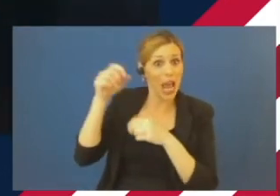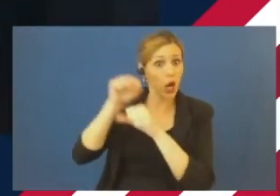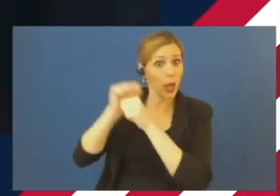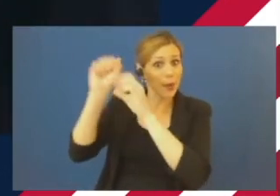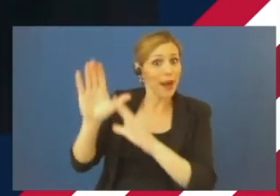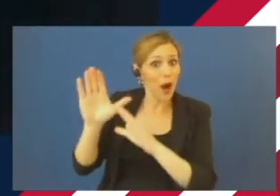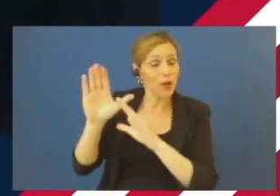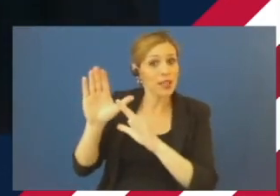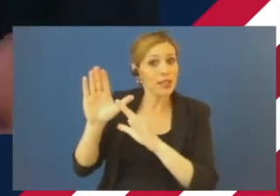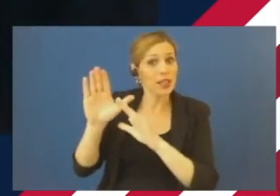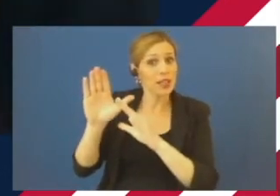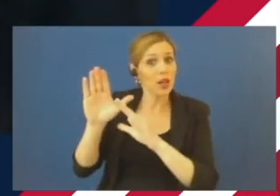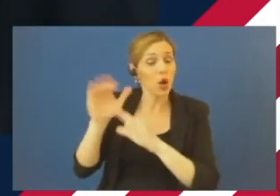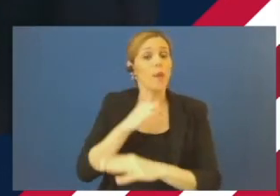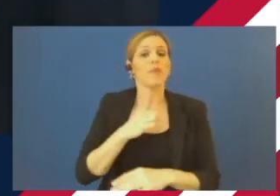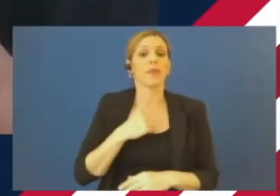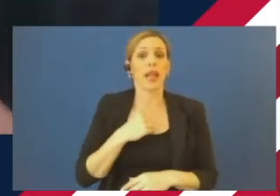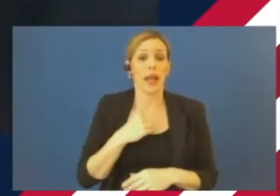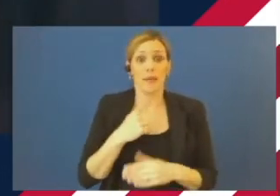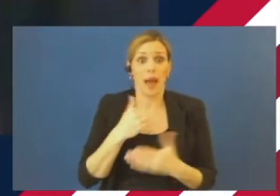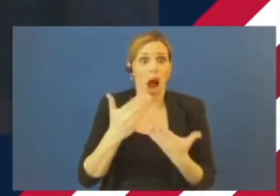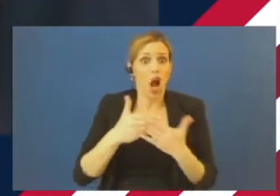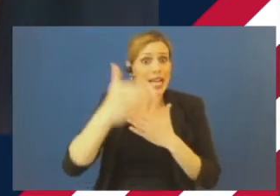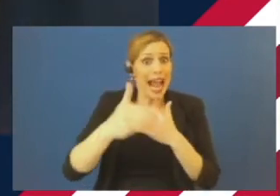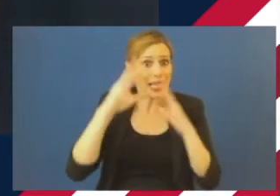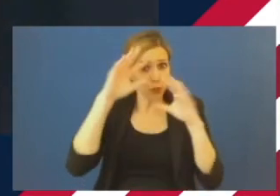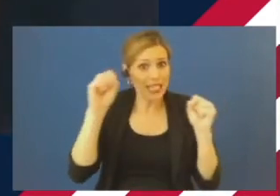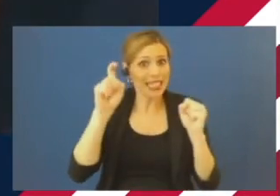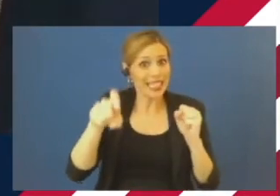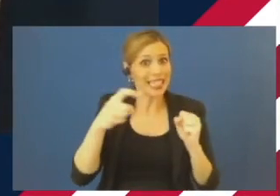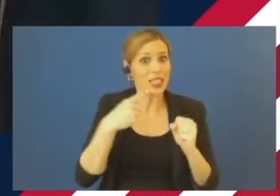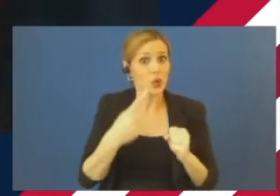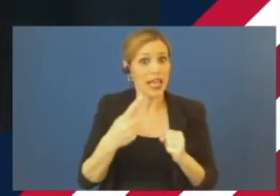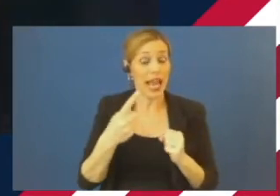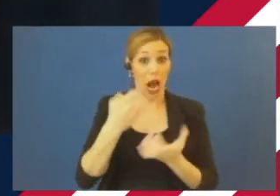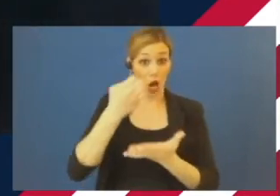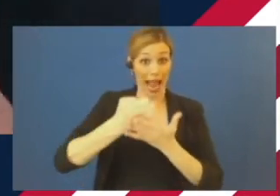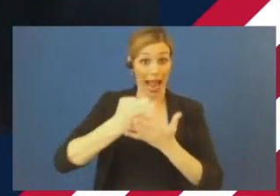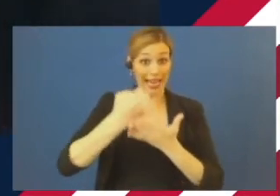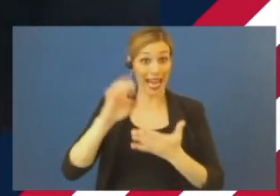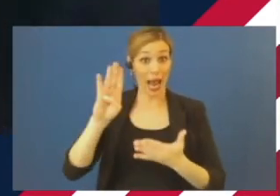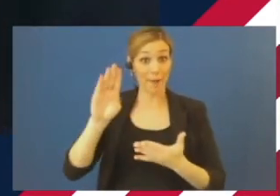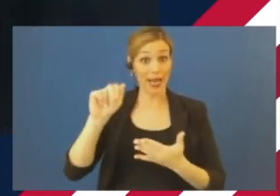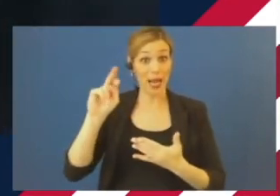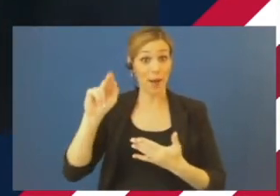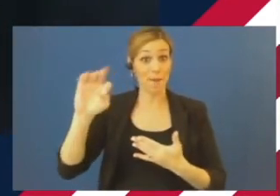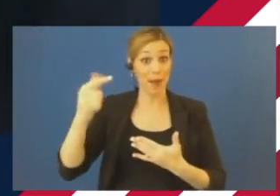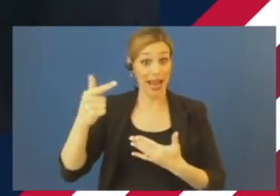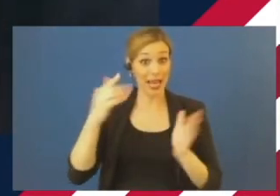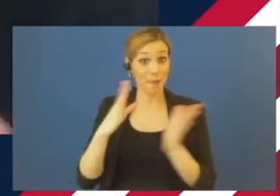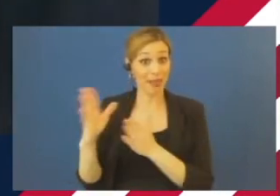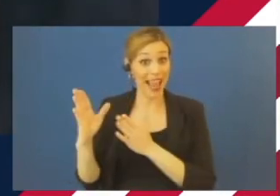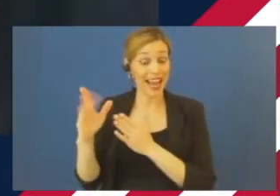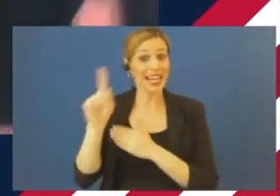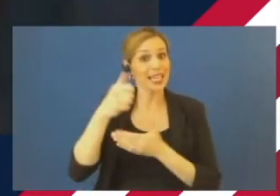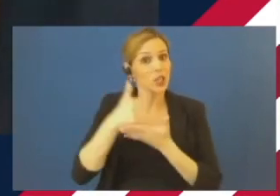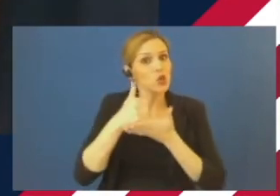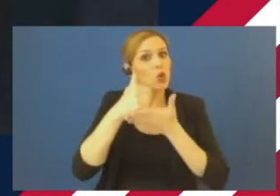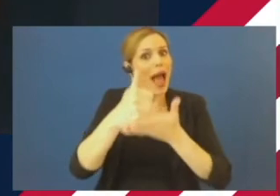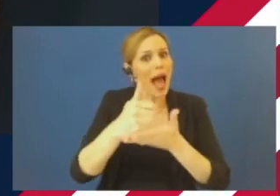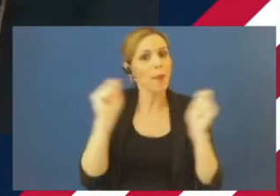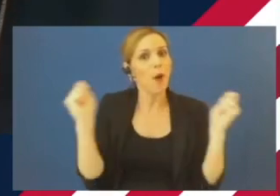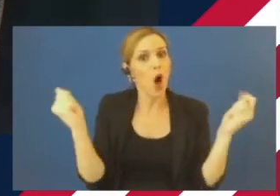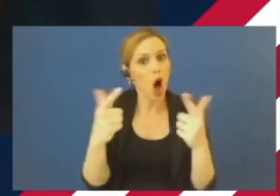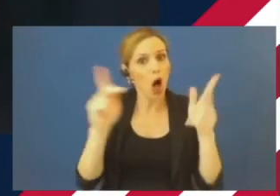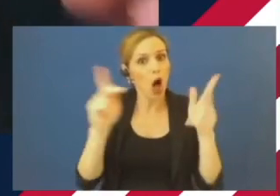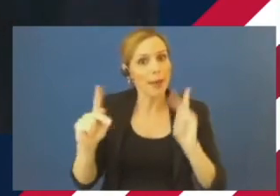economic banking plan. This is how it's going to lift Black people. This is how it's going to lift white people. This is how it's going to lift people in the mountains. This is how it's going to lift people